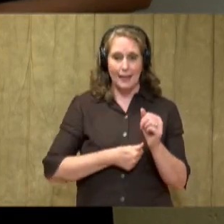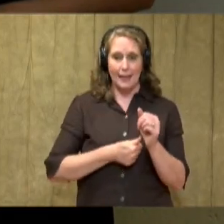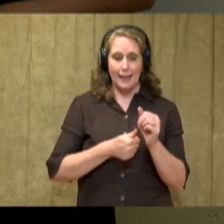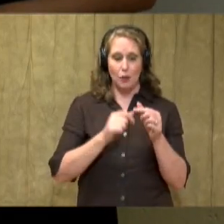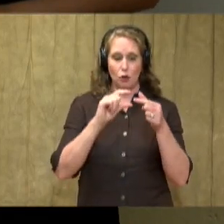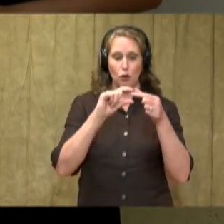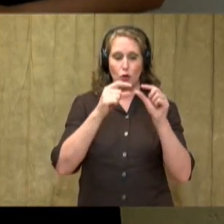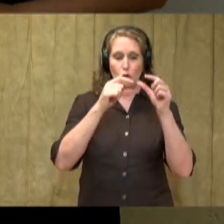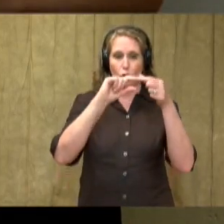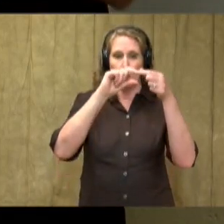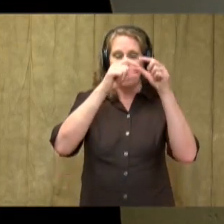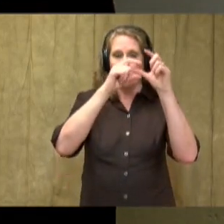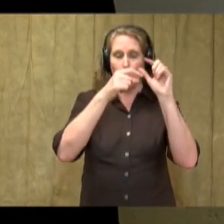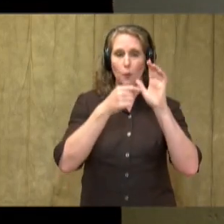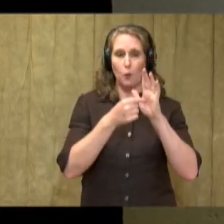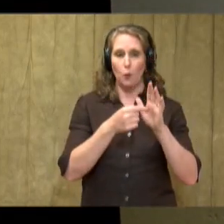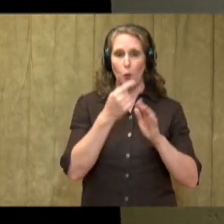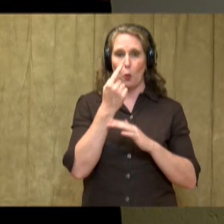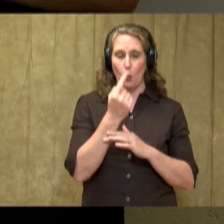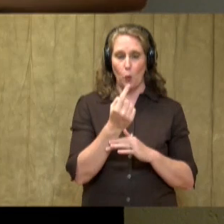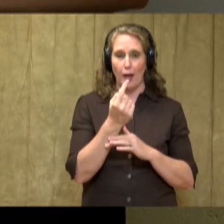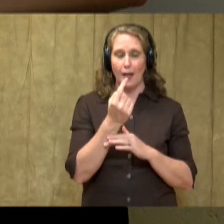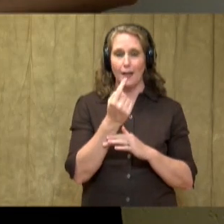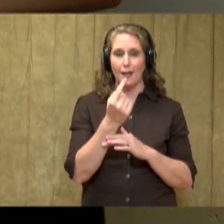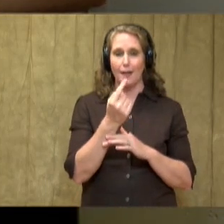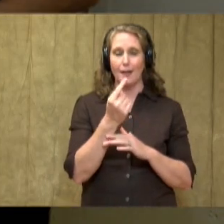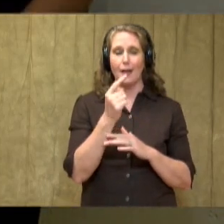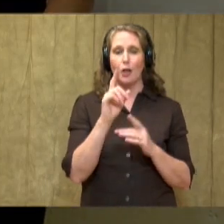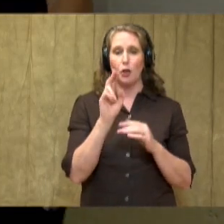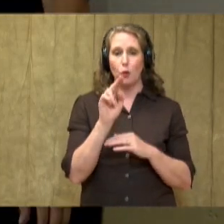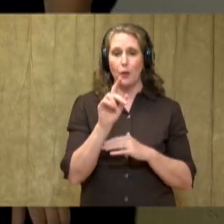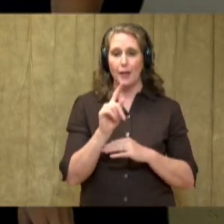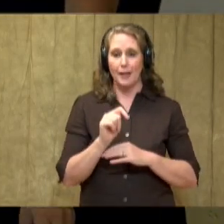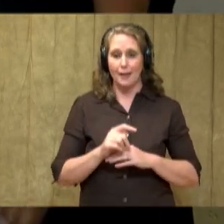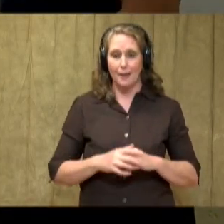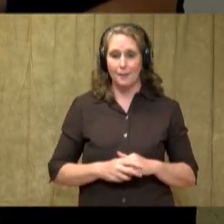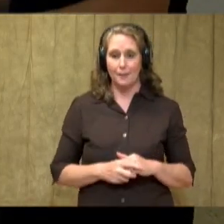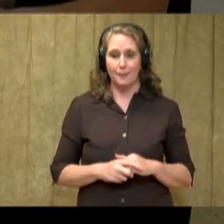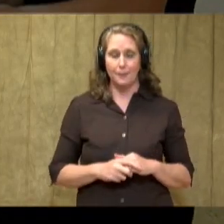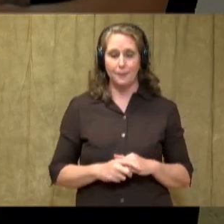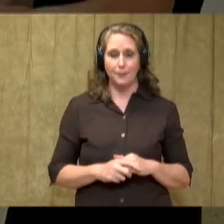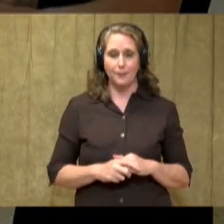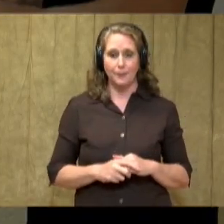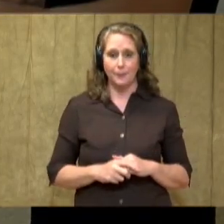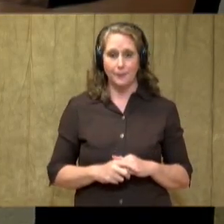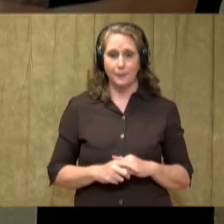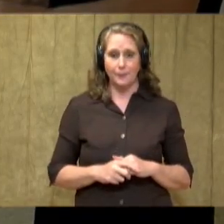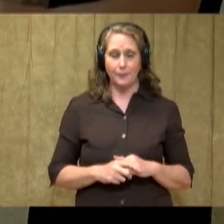those cubes represents 1 unit.